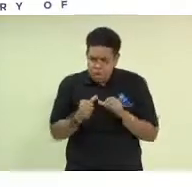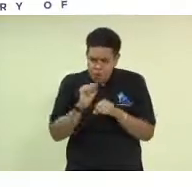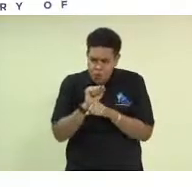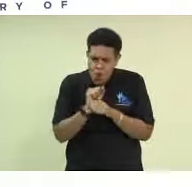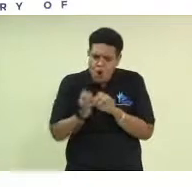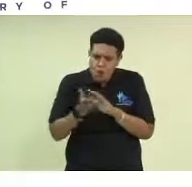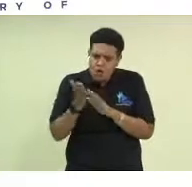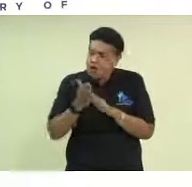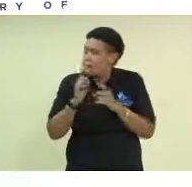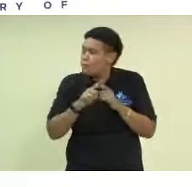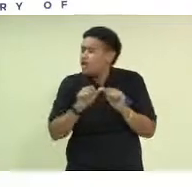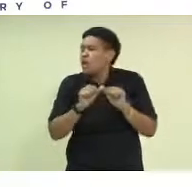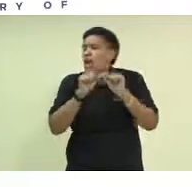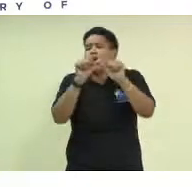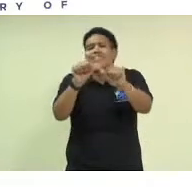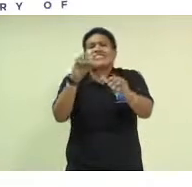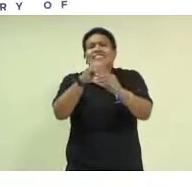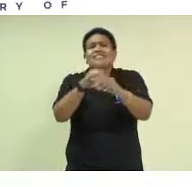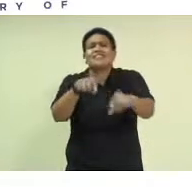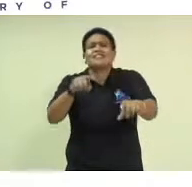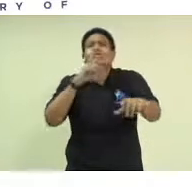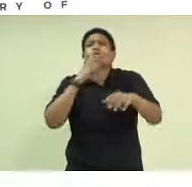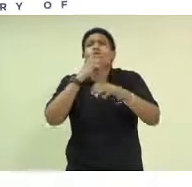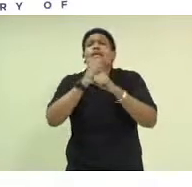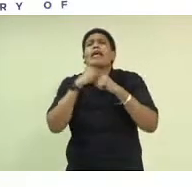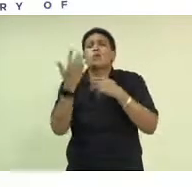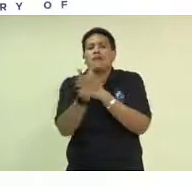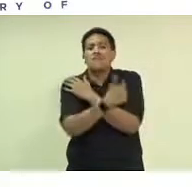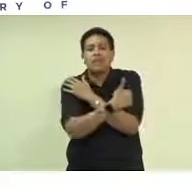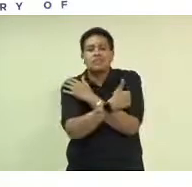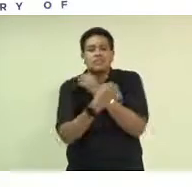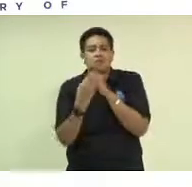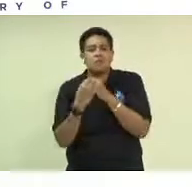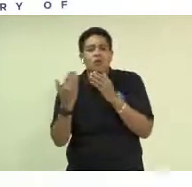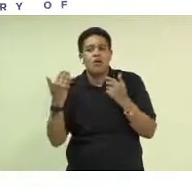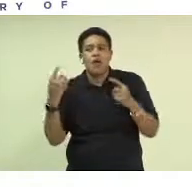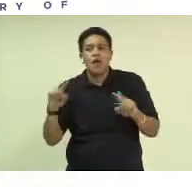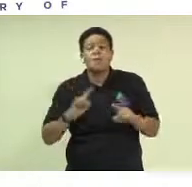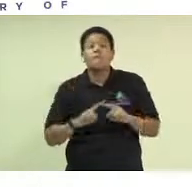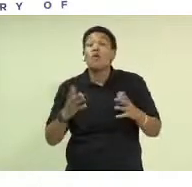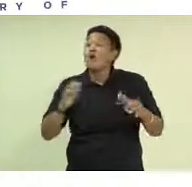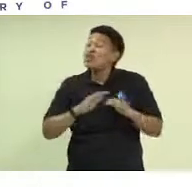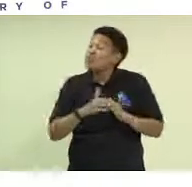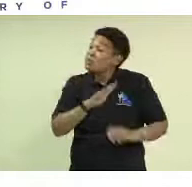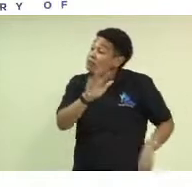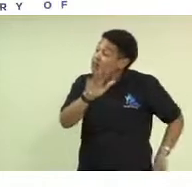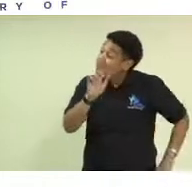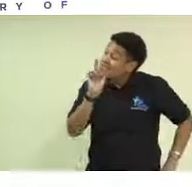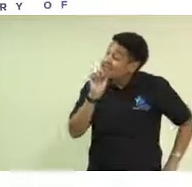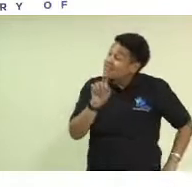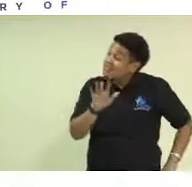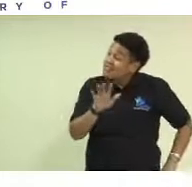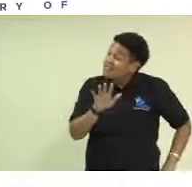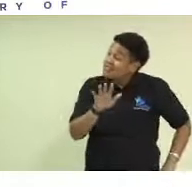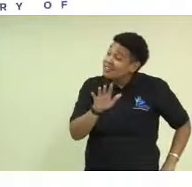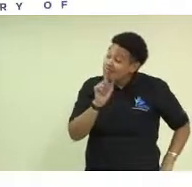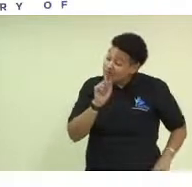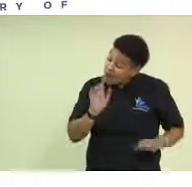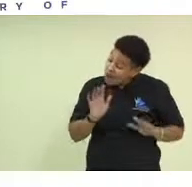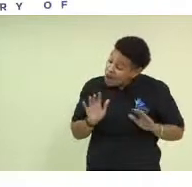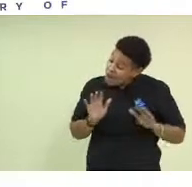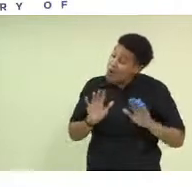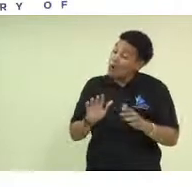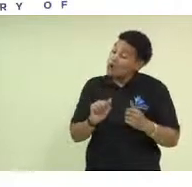work consistently to get vaccines. But I want the country to recognize, too, that what has driven